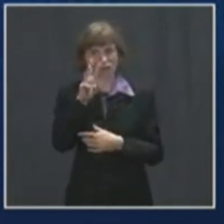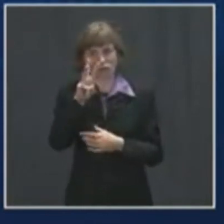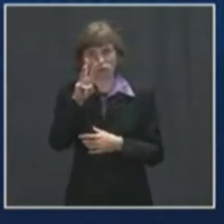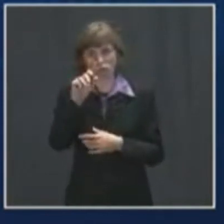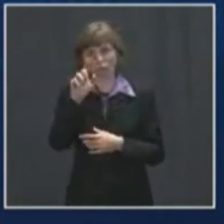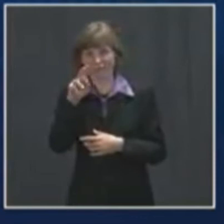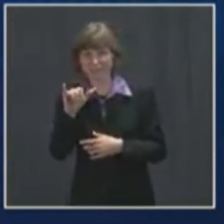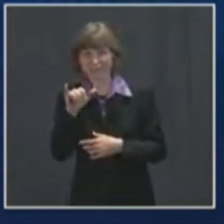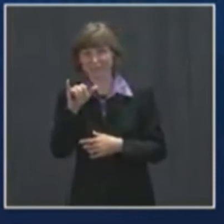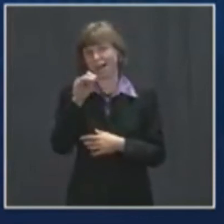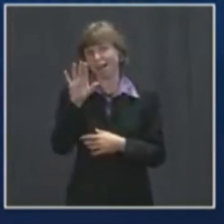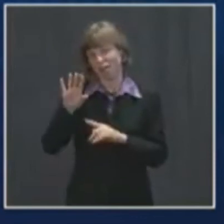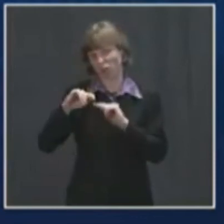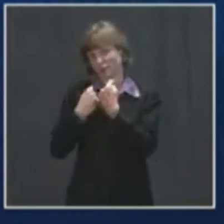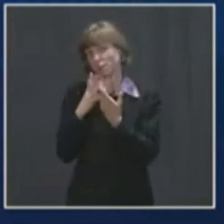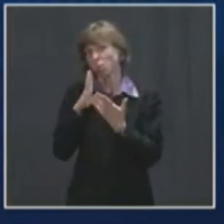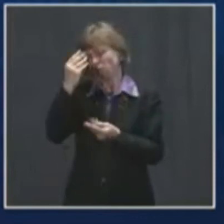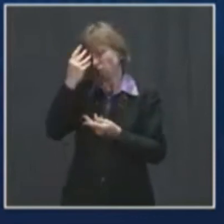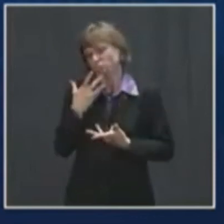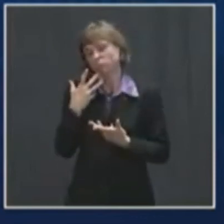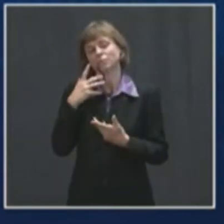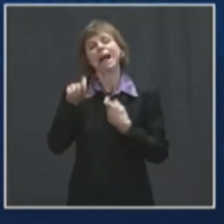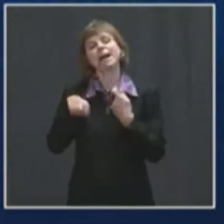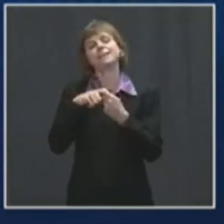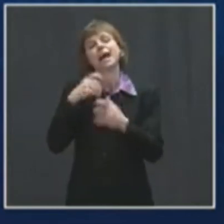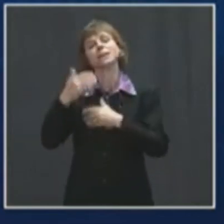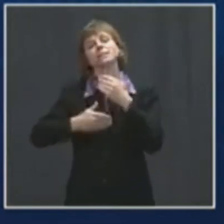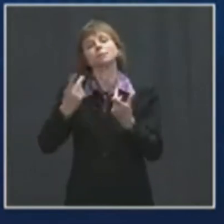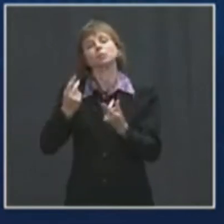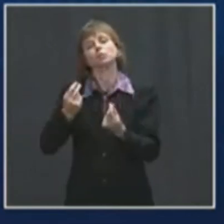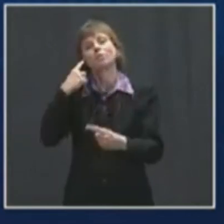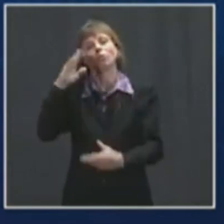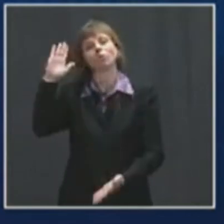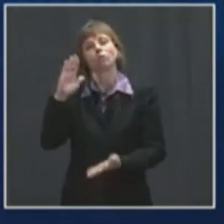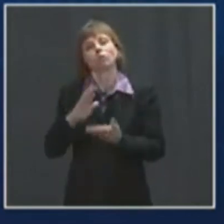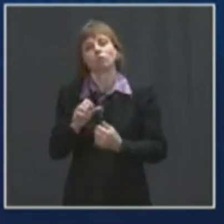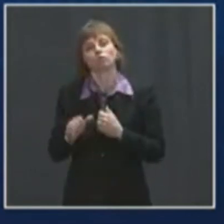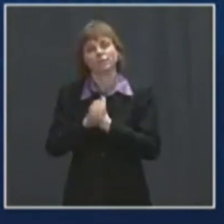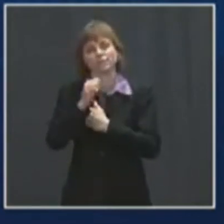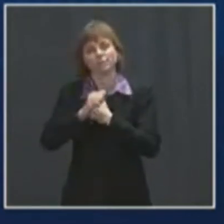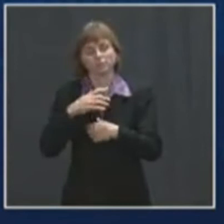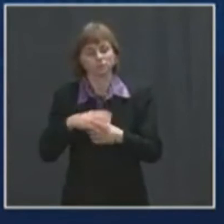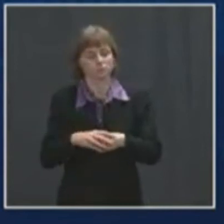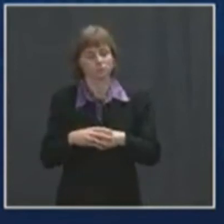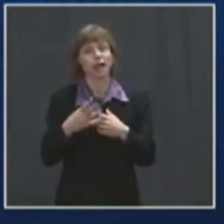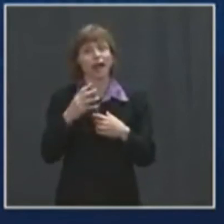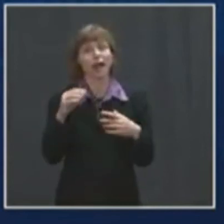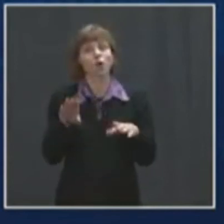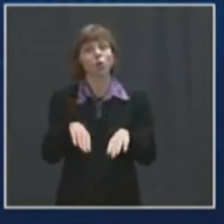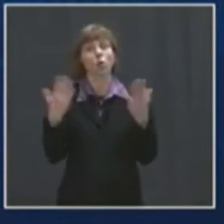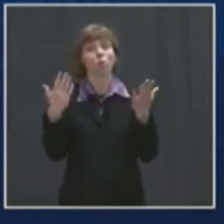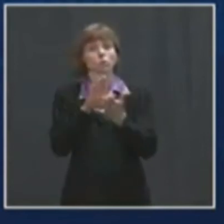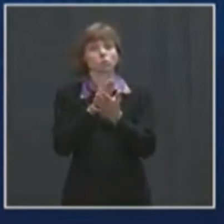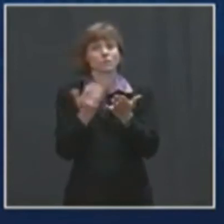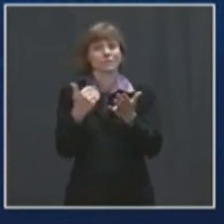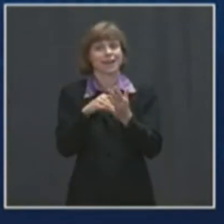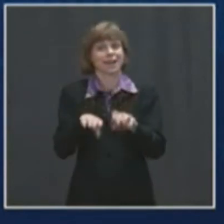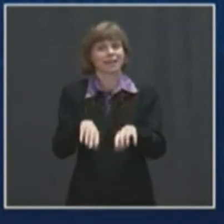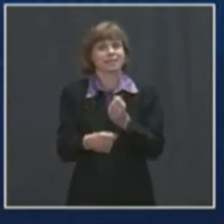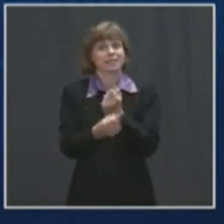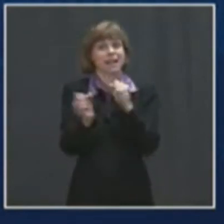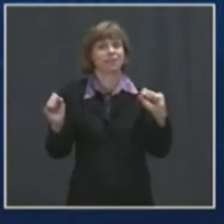can and should be taken to reopen schools safely. But for schools in the moment right now, weighing whether they should reopen, you don't have a recommendation